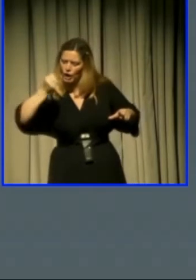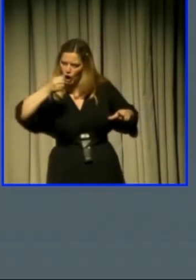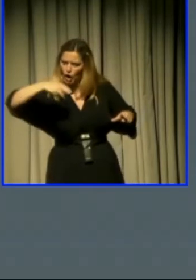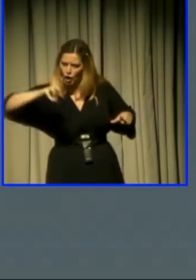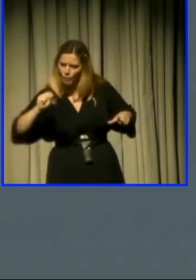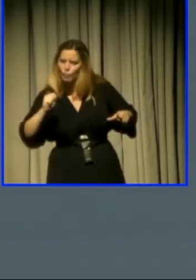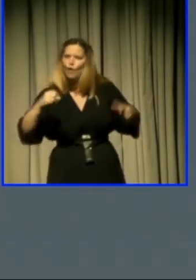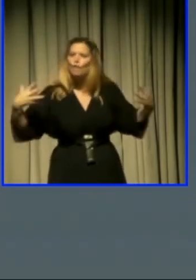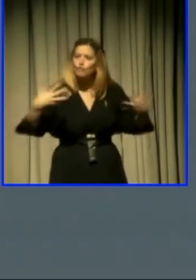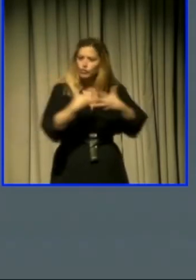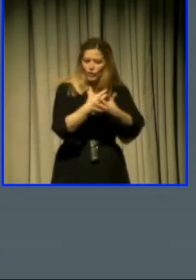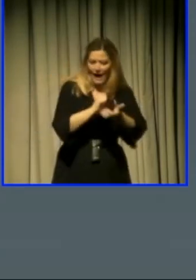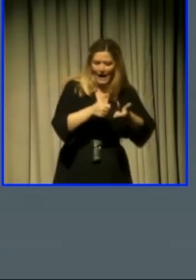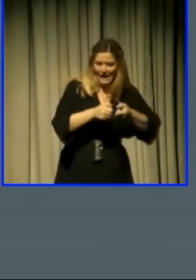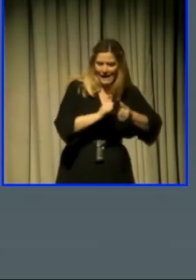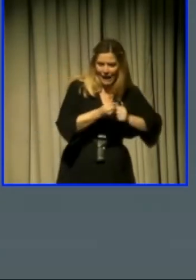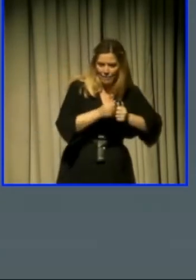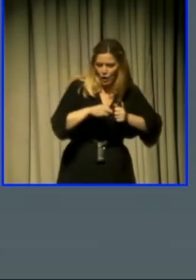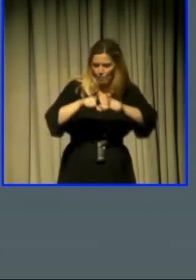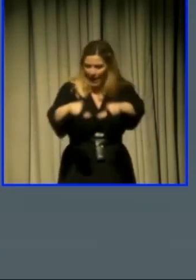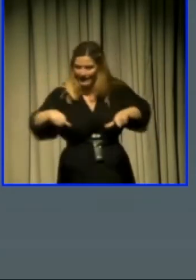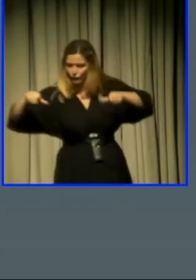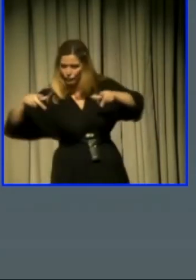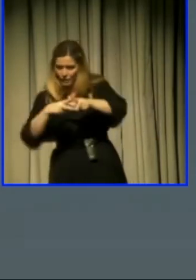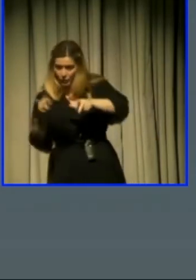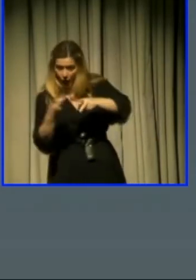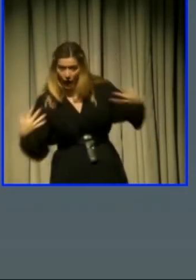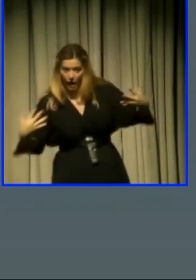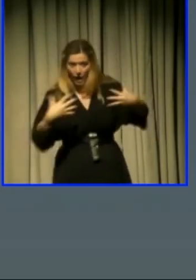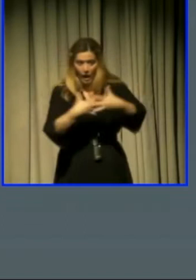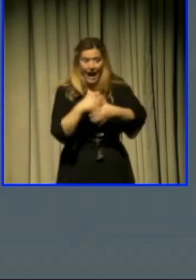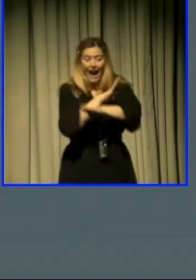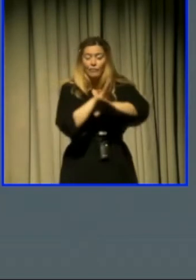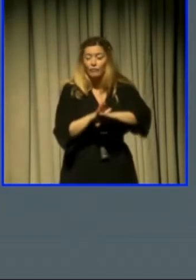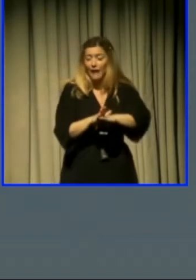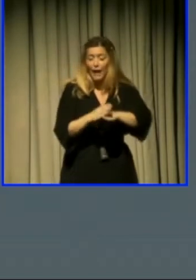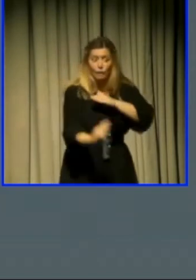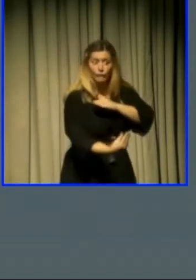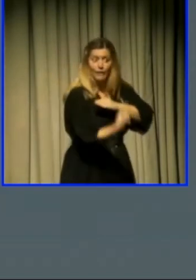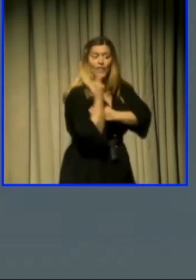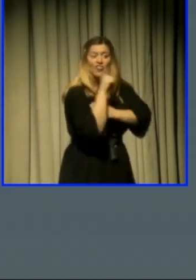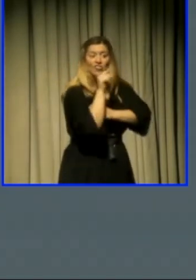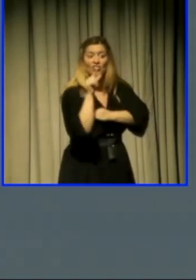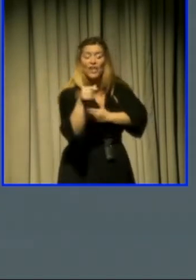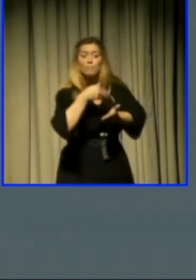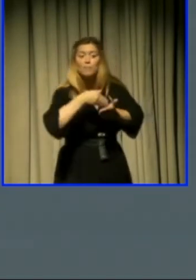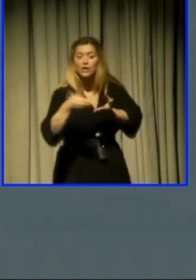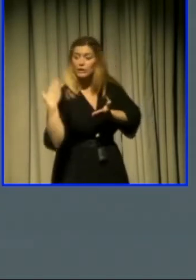startup raised 100 million in funding last March, and the co-founder has commented that,